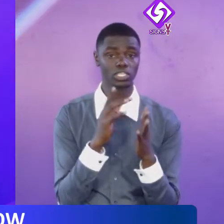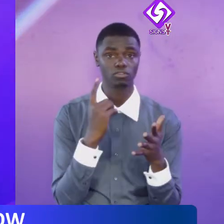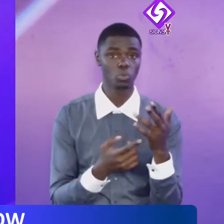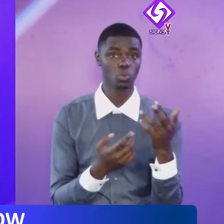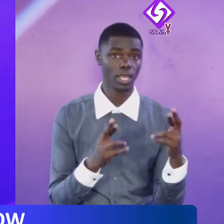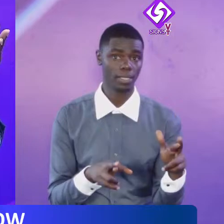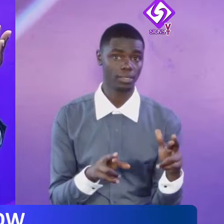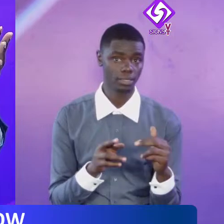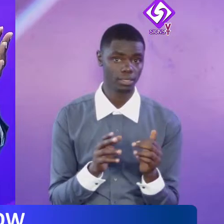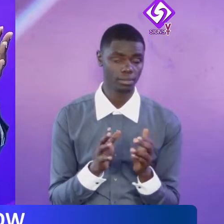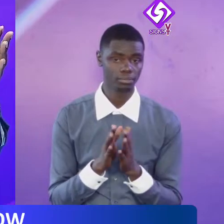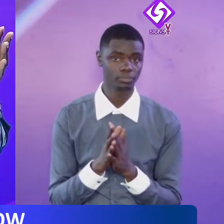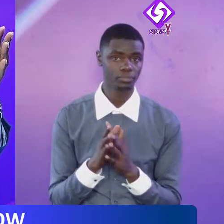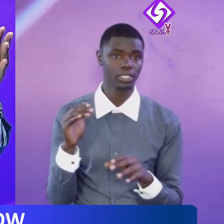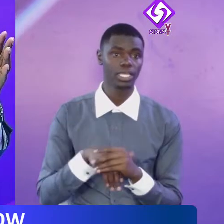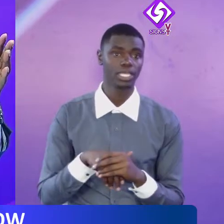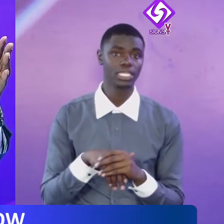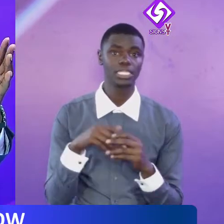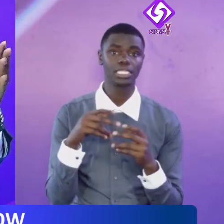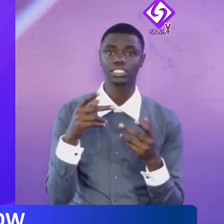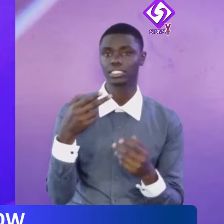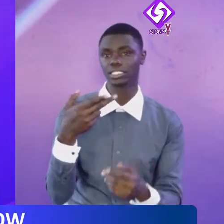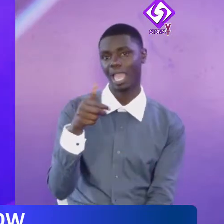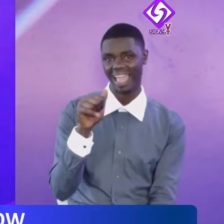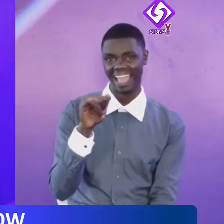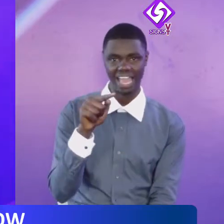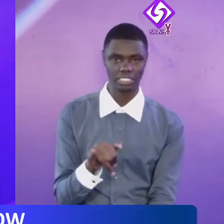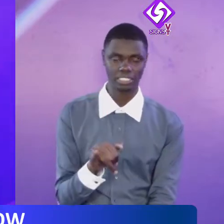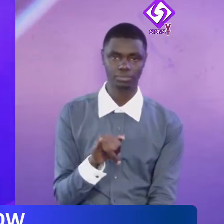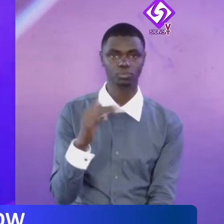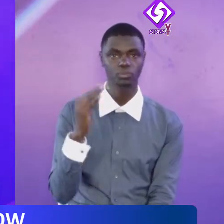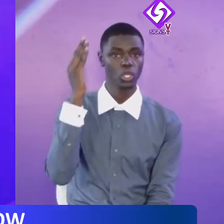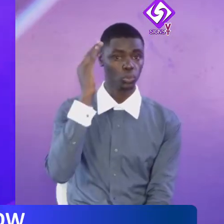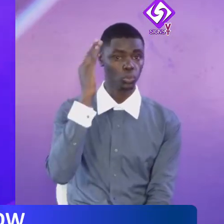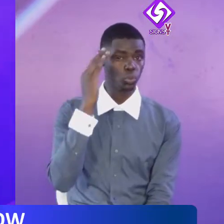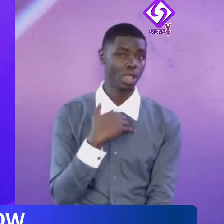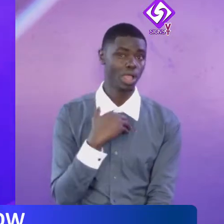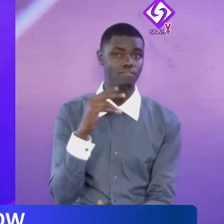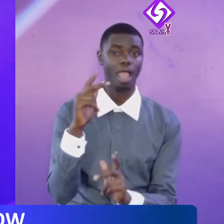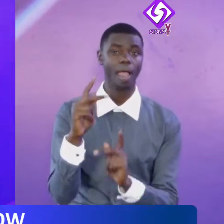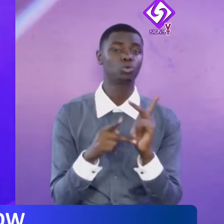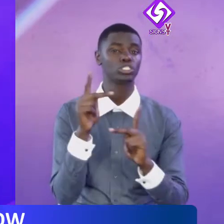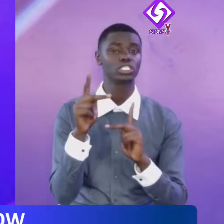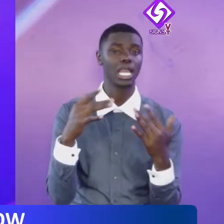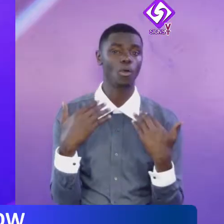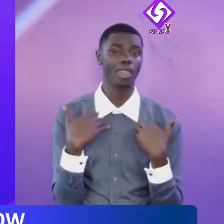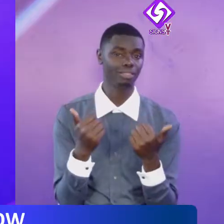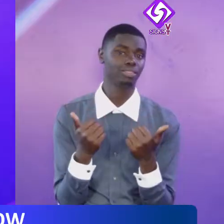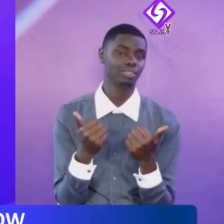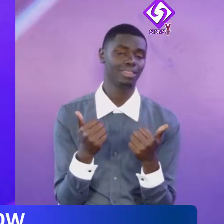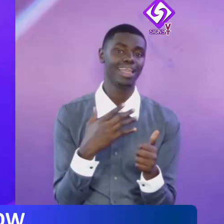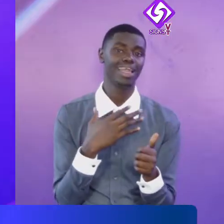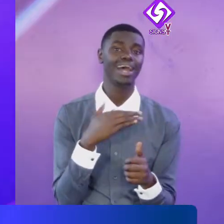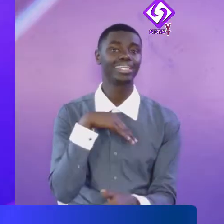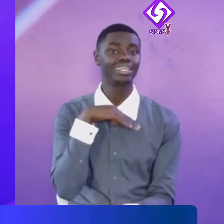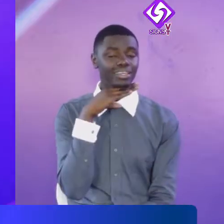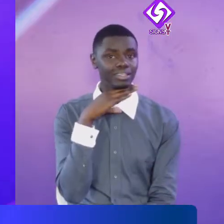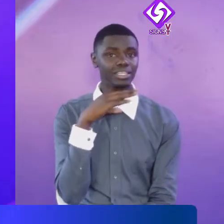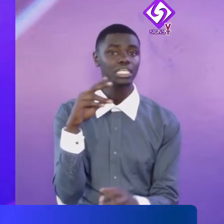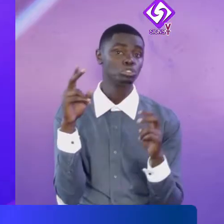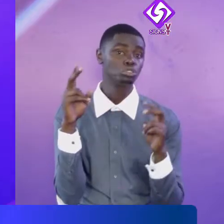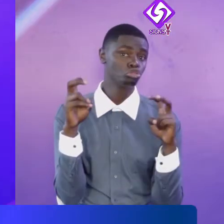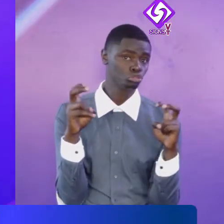in this place in Haiti. yeah, You know, there's a procedure on how health and death